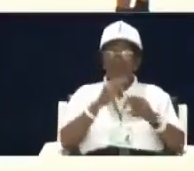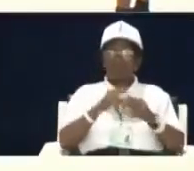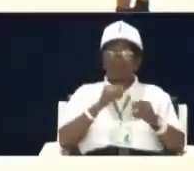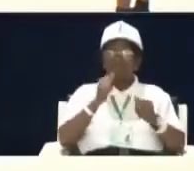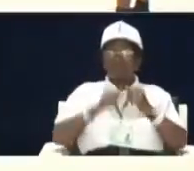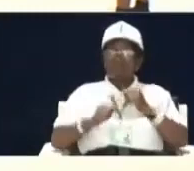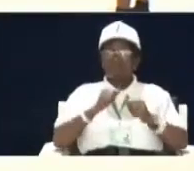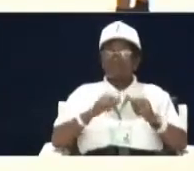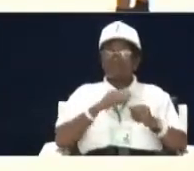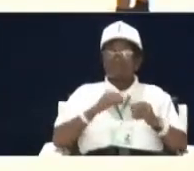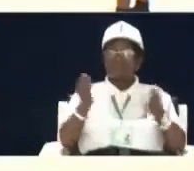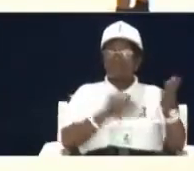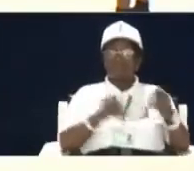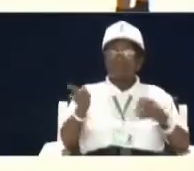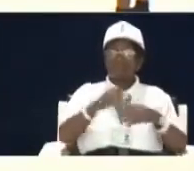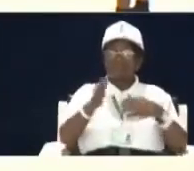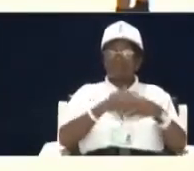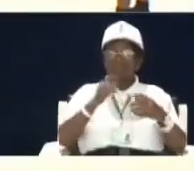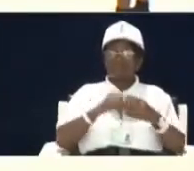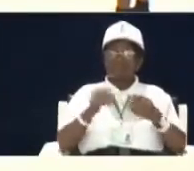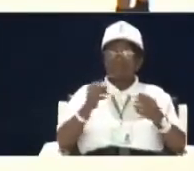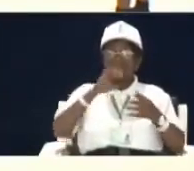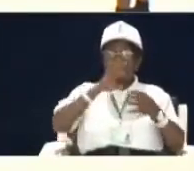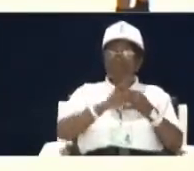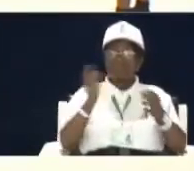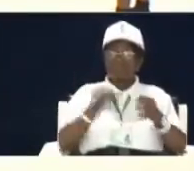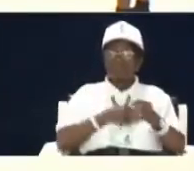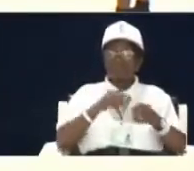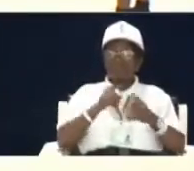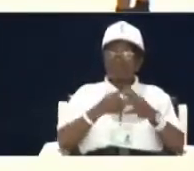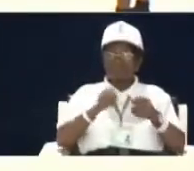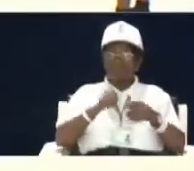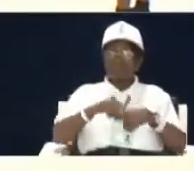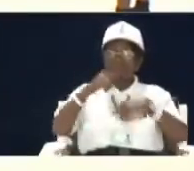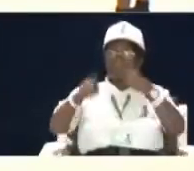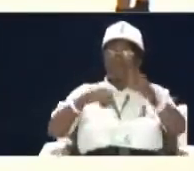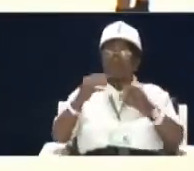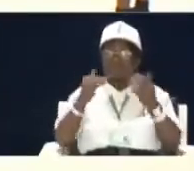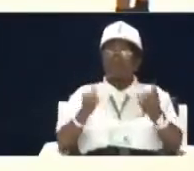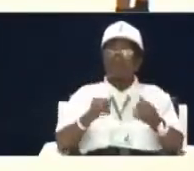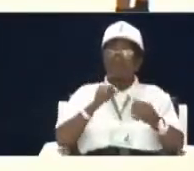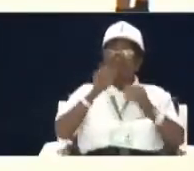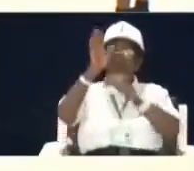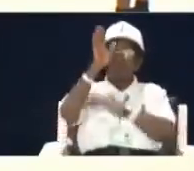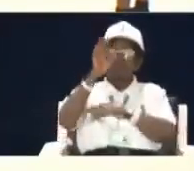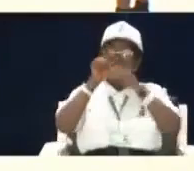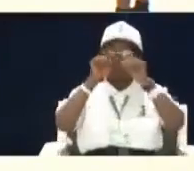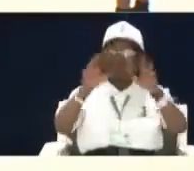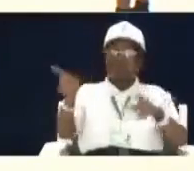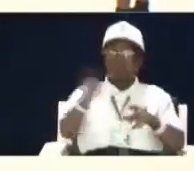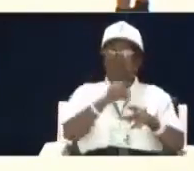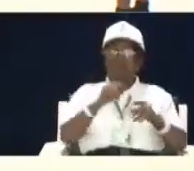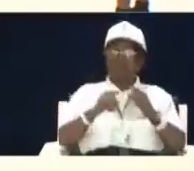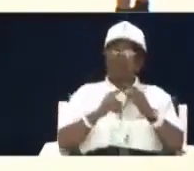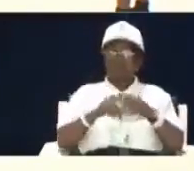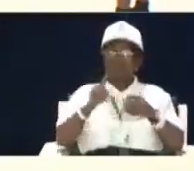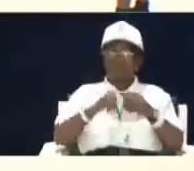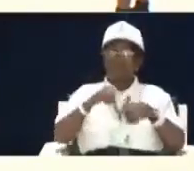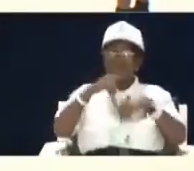you back to join us. You can begin to go now. God bless you. Begin to go to the left.